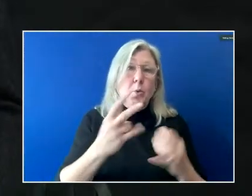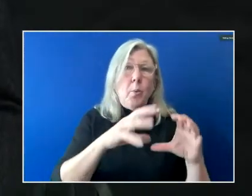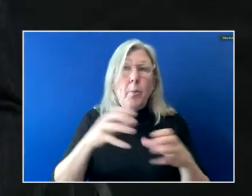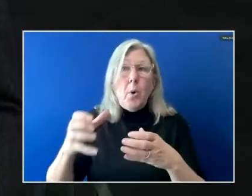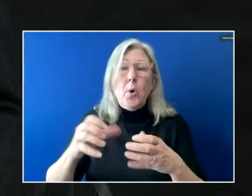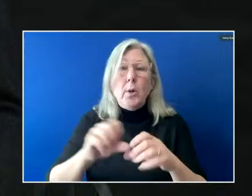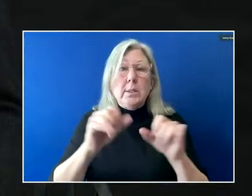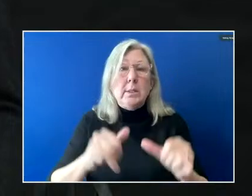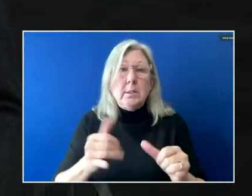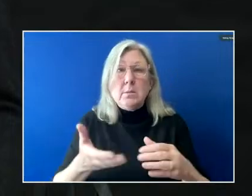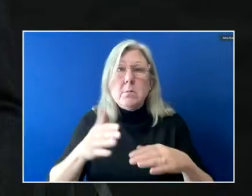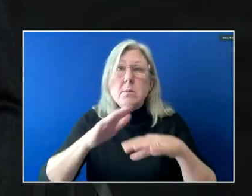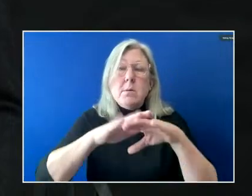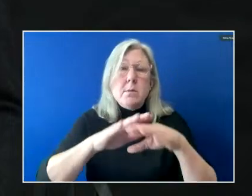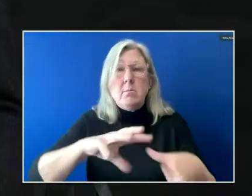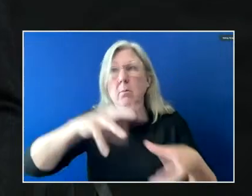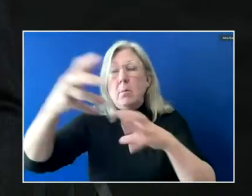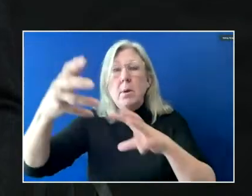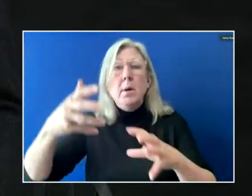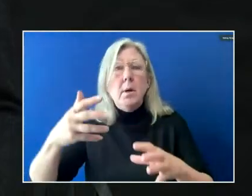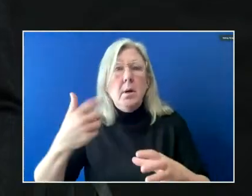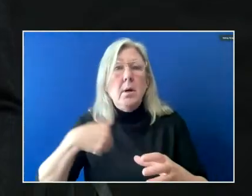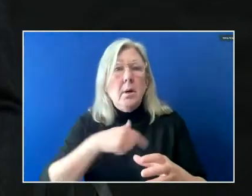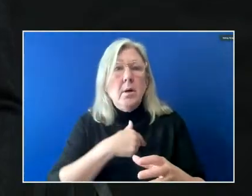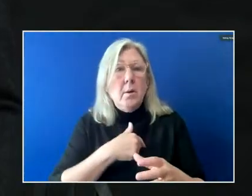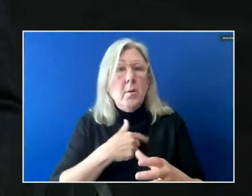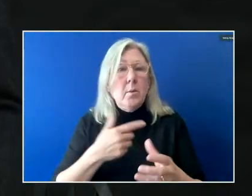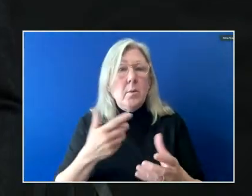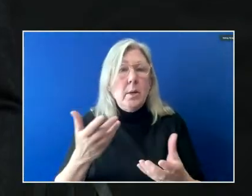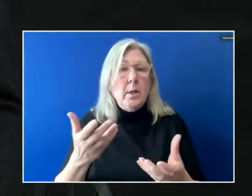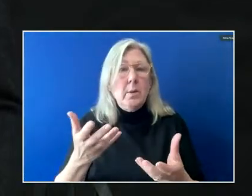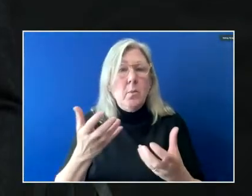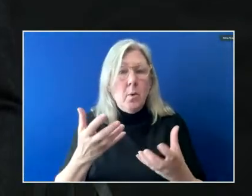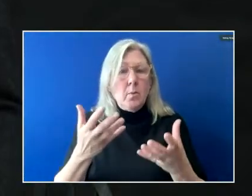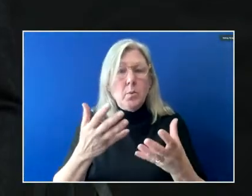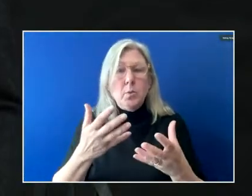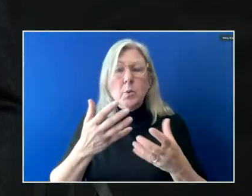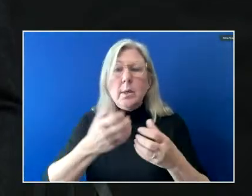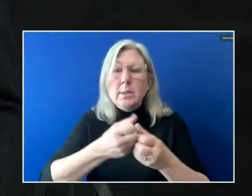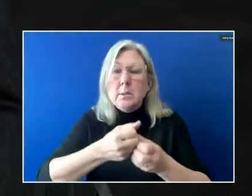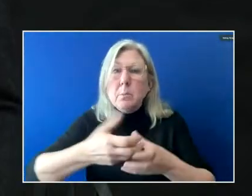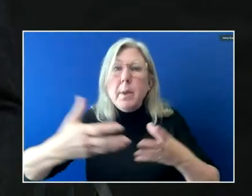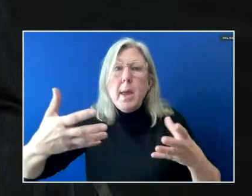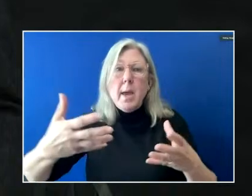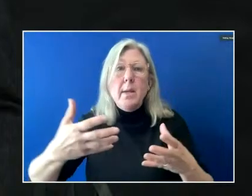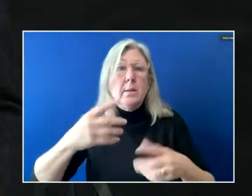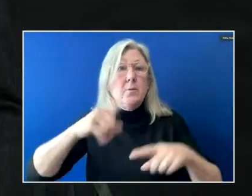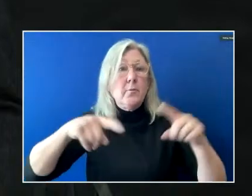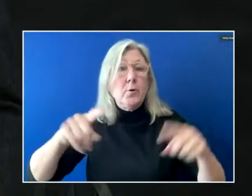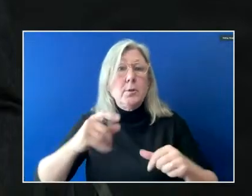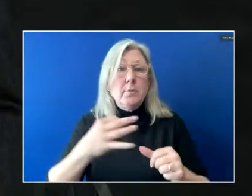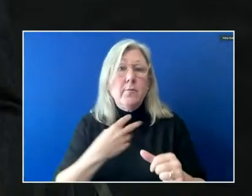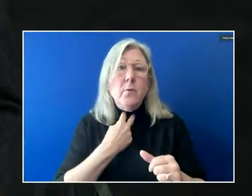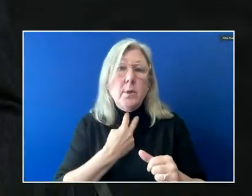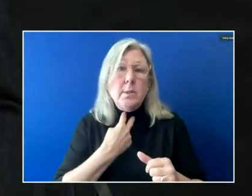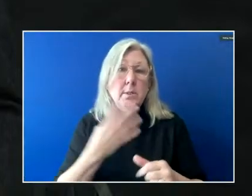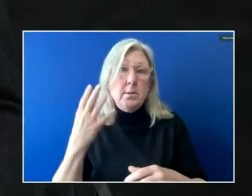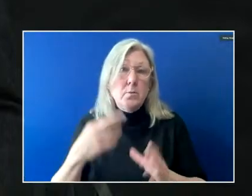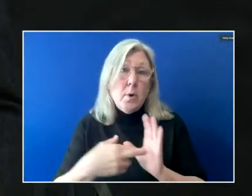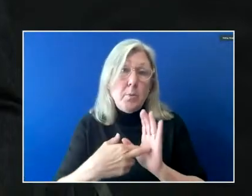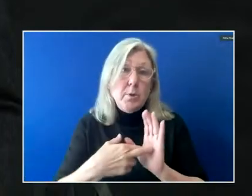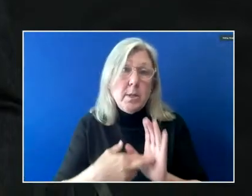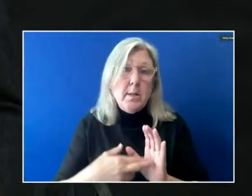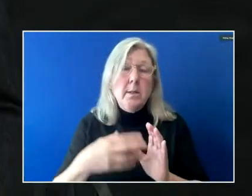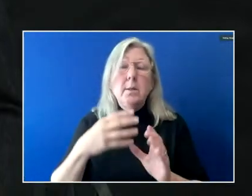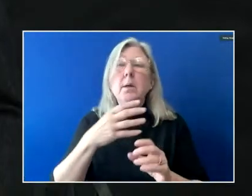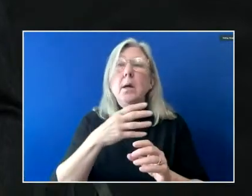ways to expand the diversity of voices represented given the urgent need we ask that the legislature commission the system by the